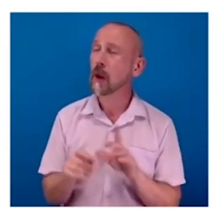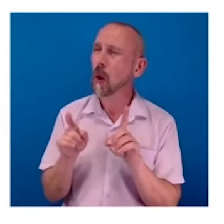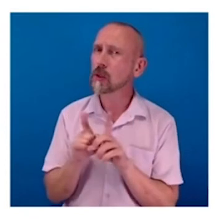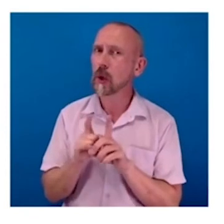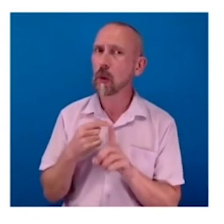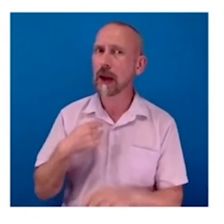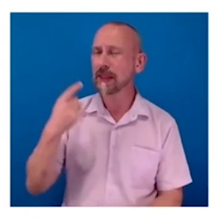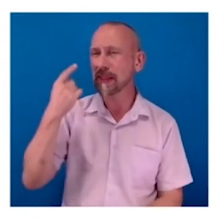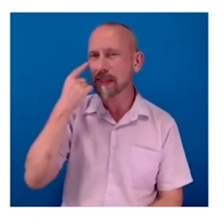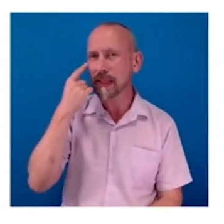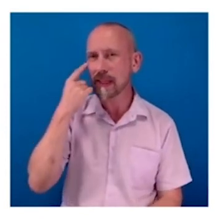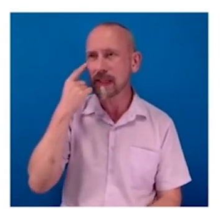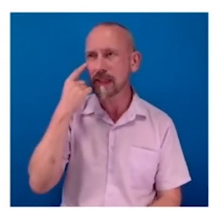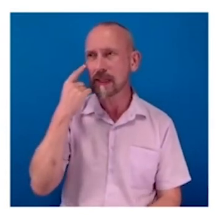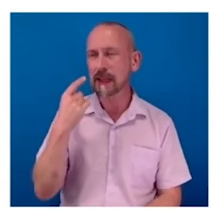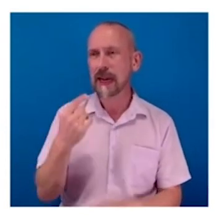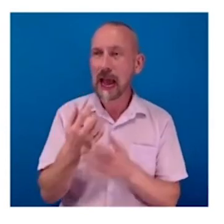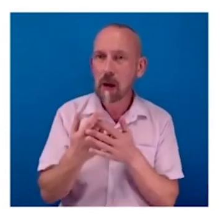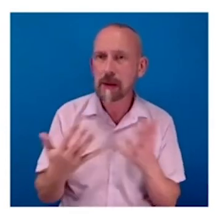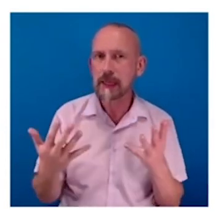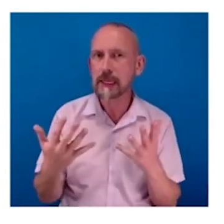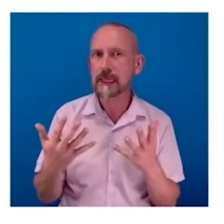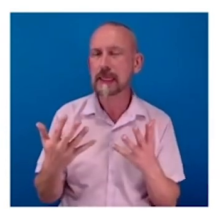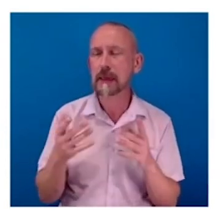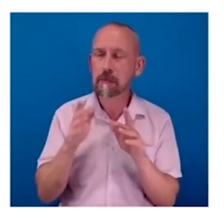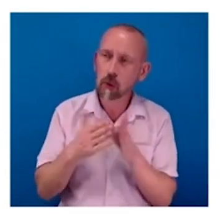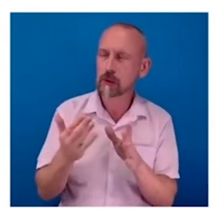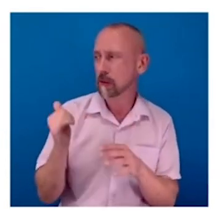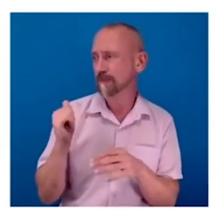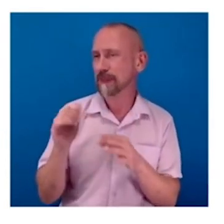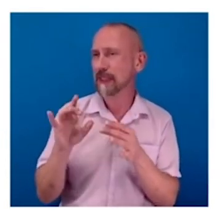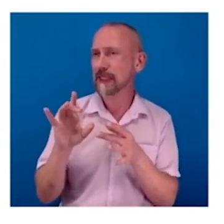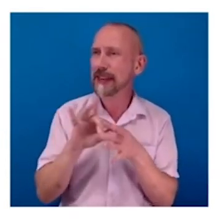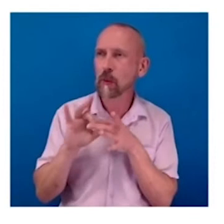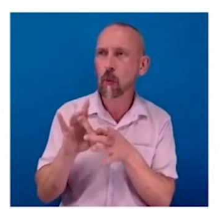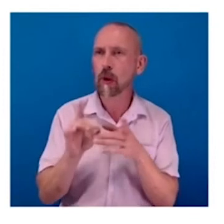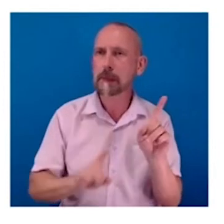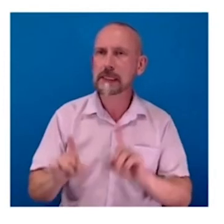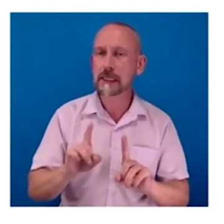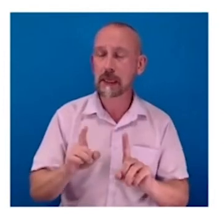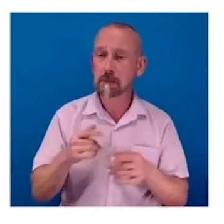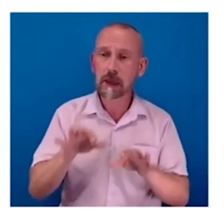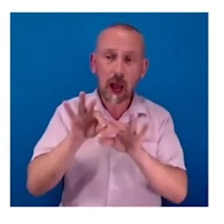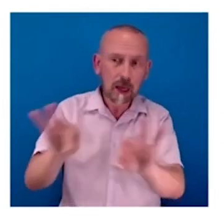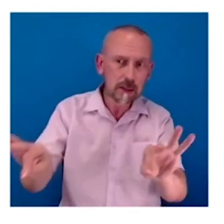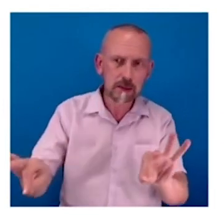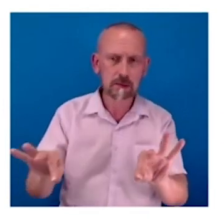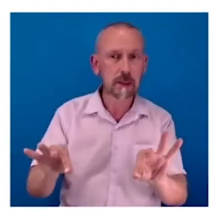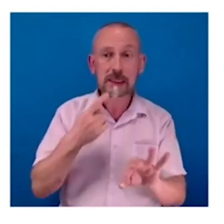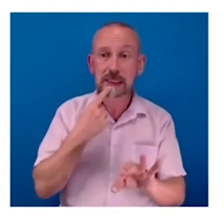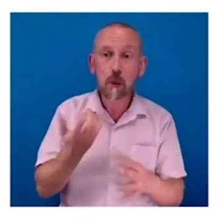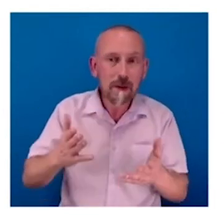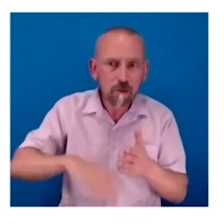that, because what the exercises we did within that networking meeting was we asked people to say where they were from and how many people they had in